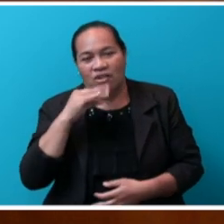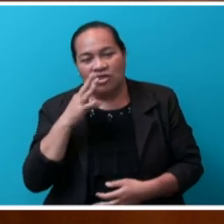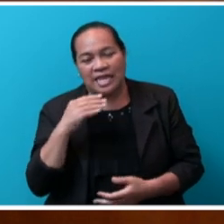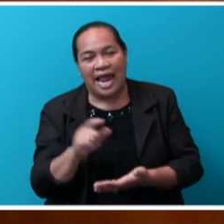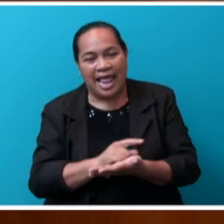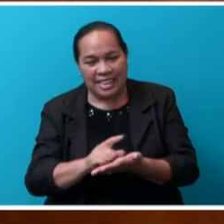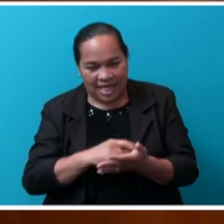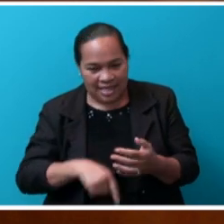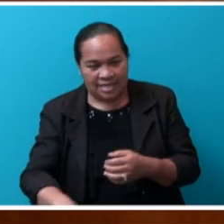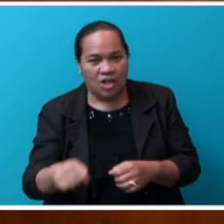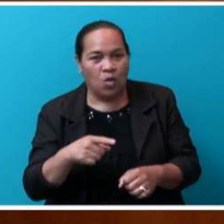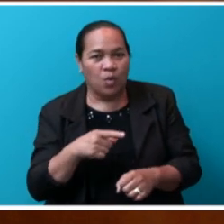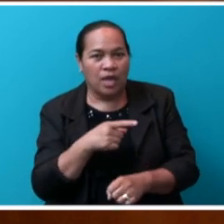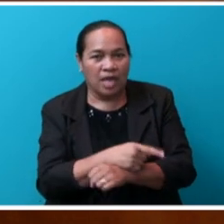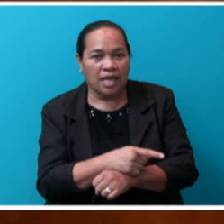week.